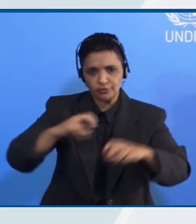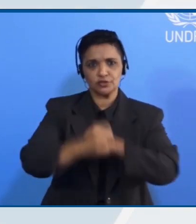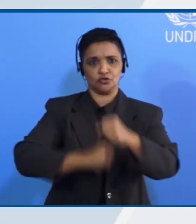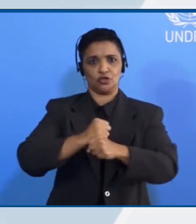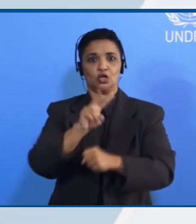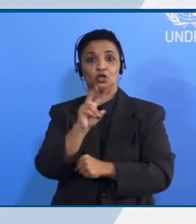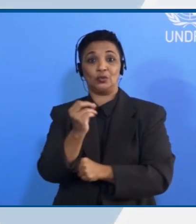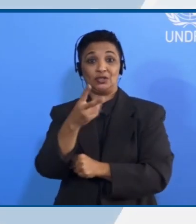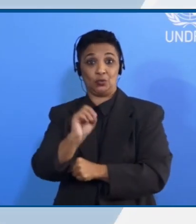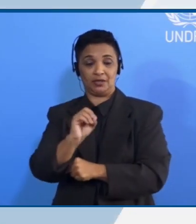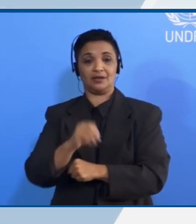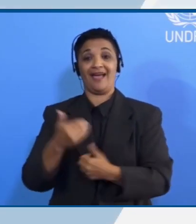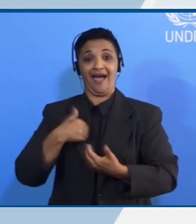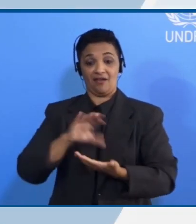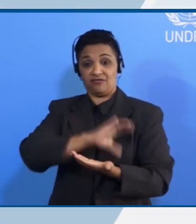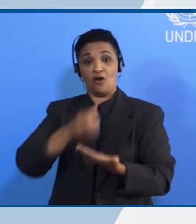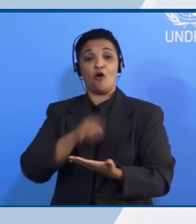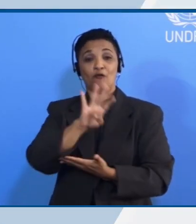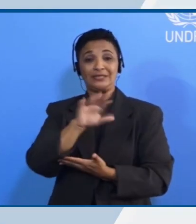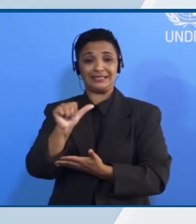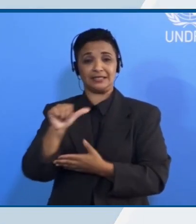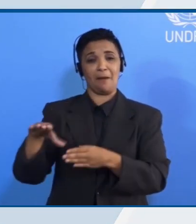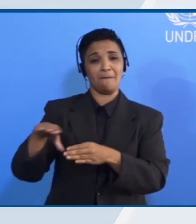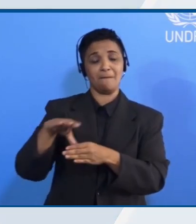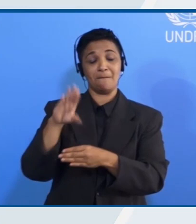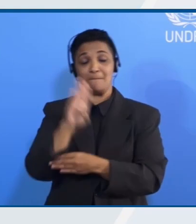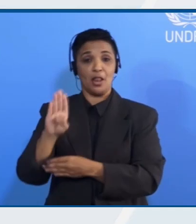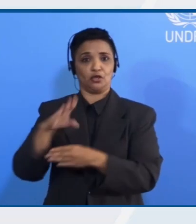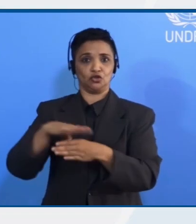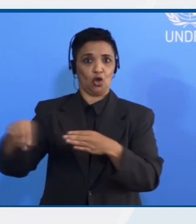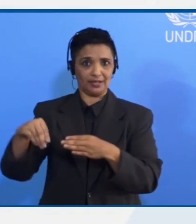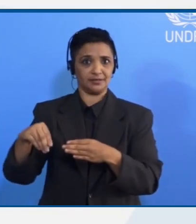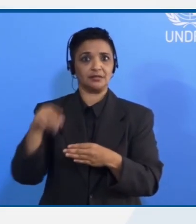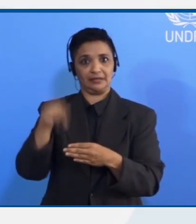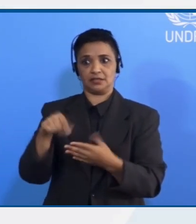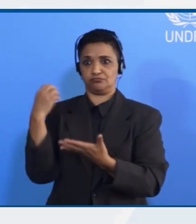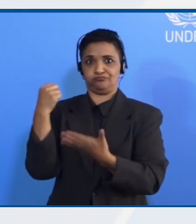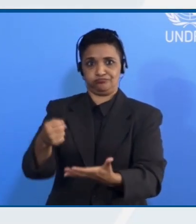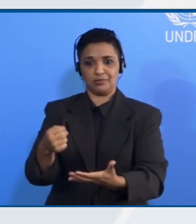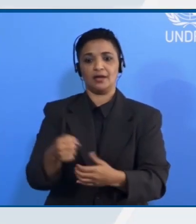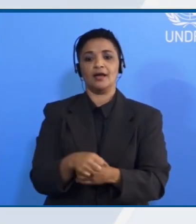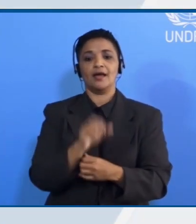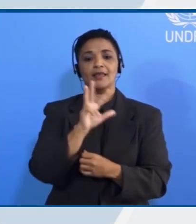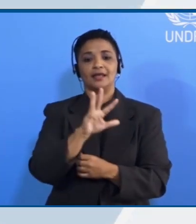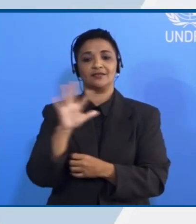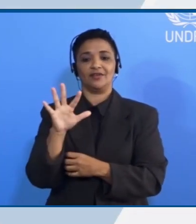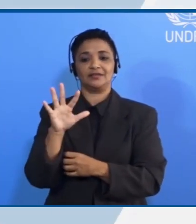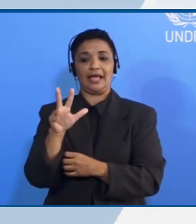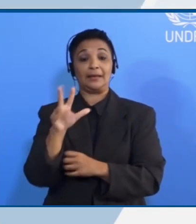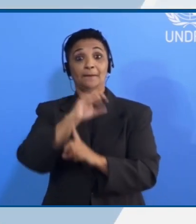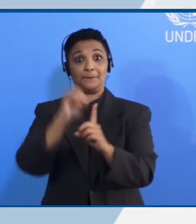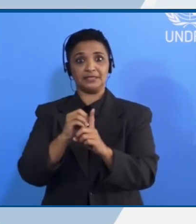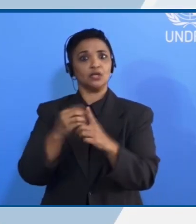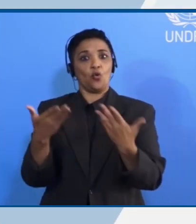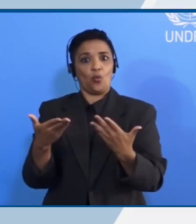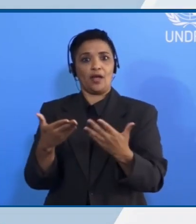was $46 billion in adaptation finance, and 98% of that came from the public sector. So there's